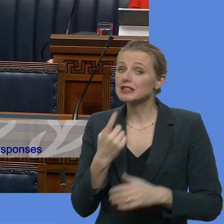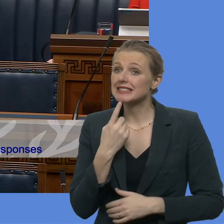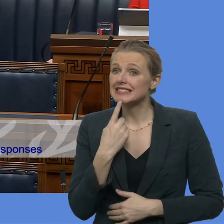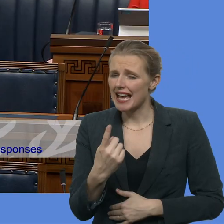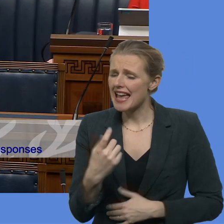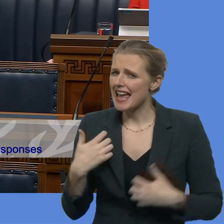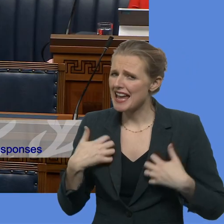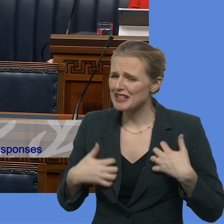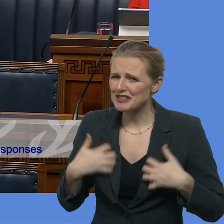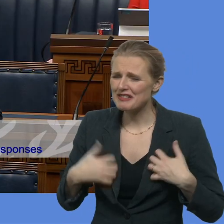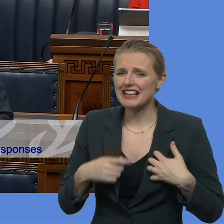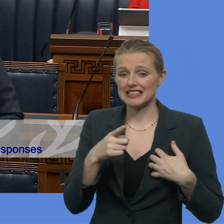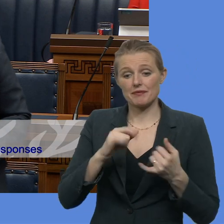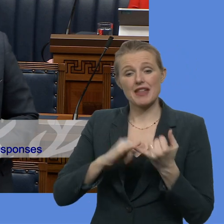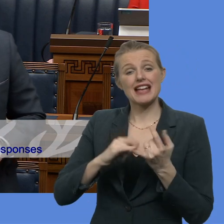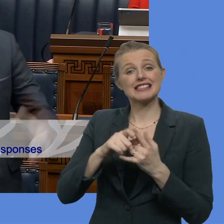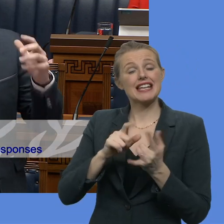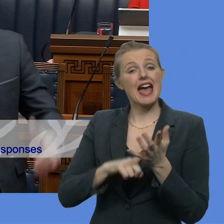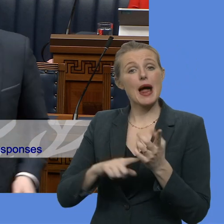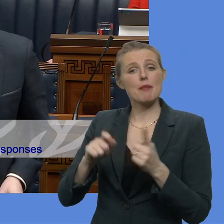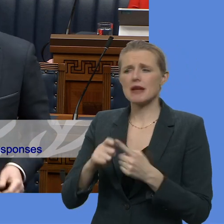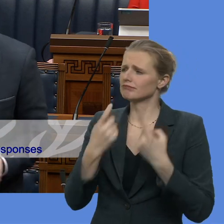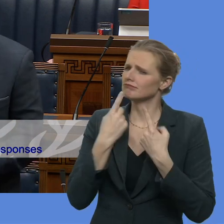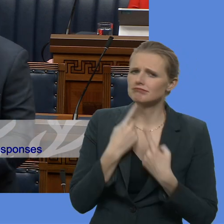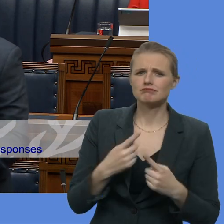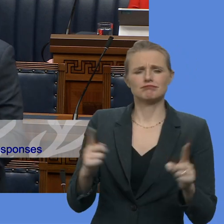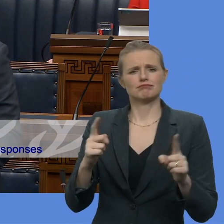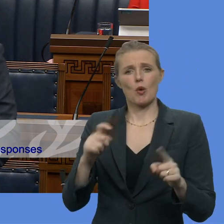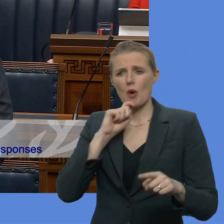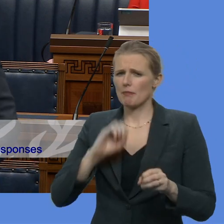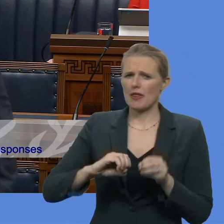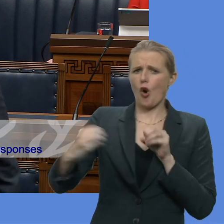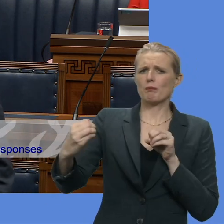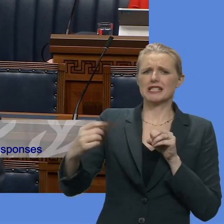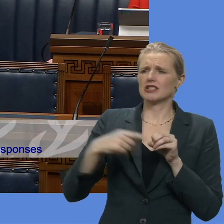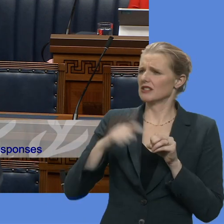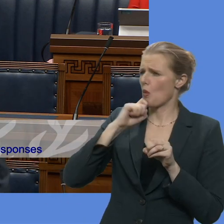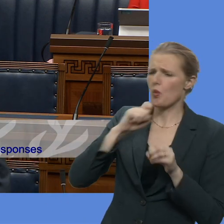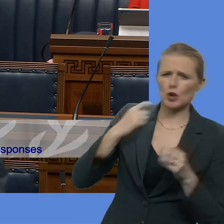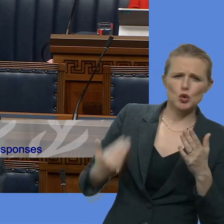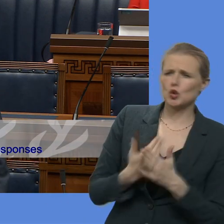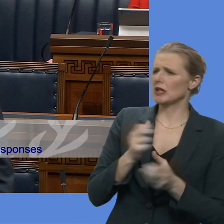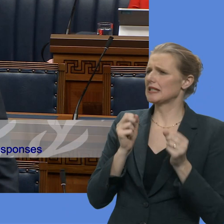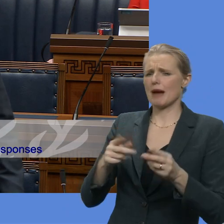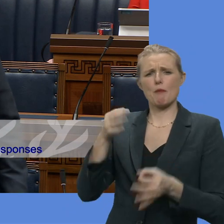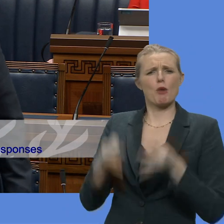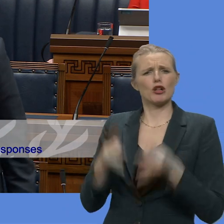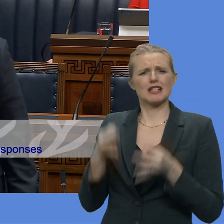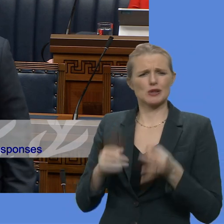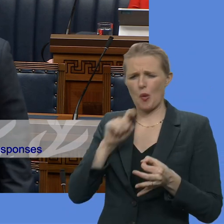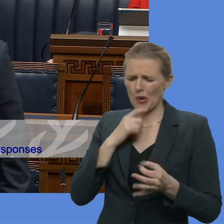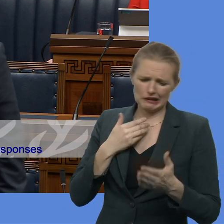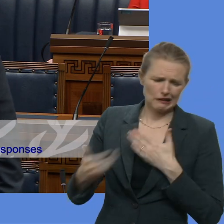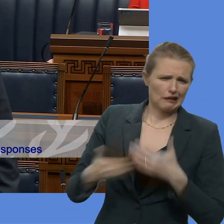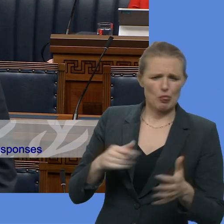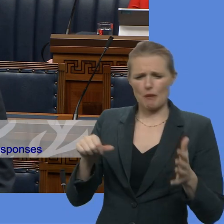it interesting that the SDLP announced that they were going into opposition and said, "We will provide a new type of politics that addresses the problems